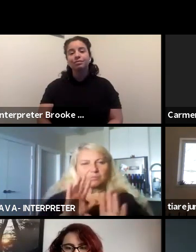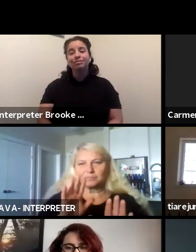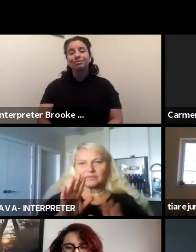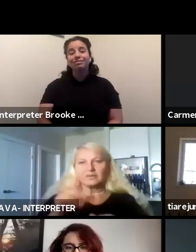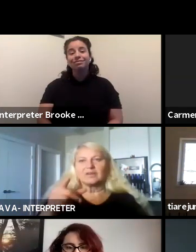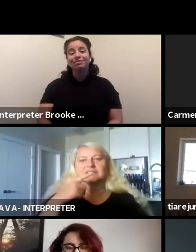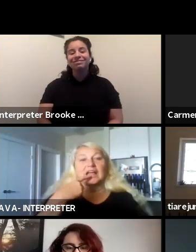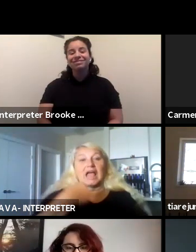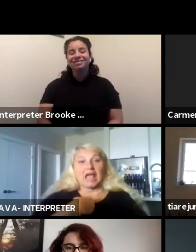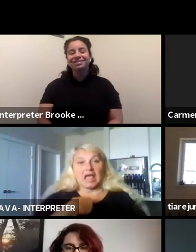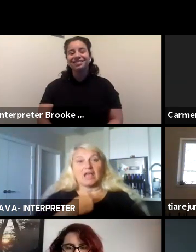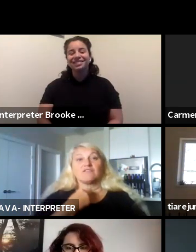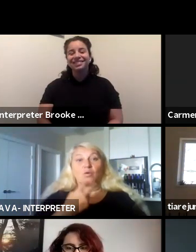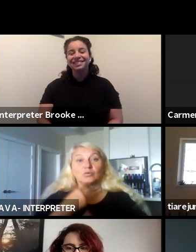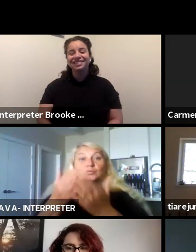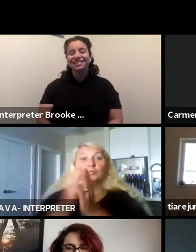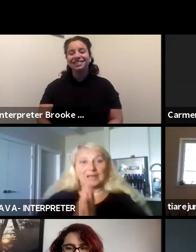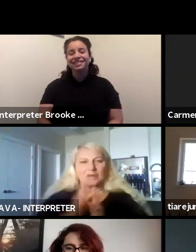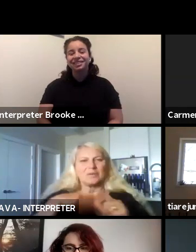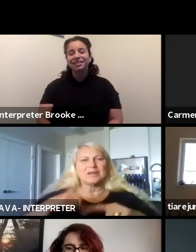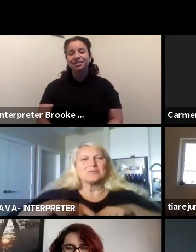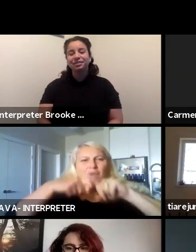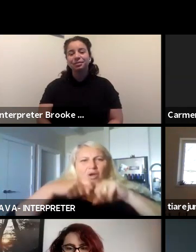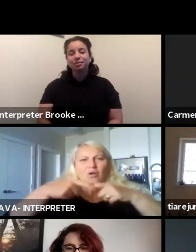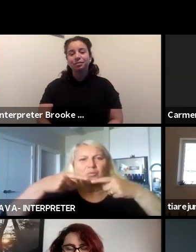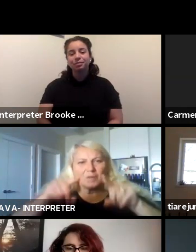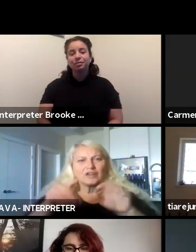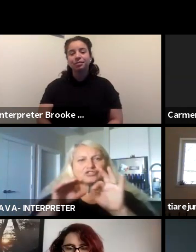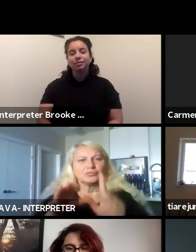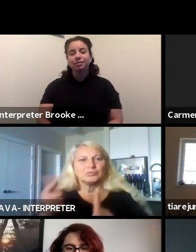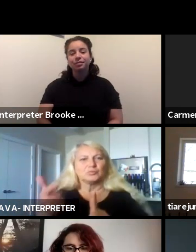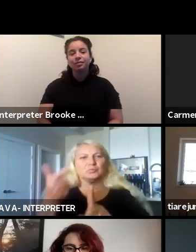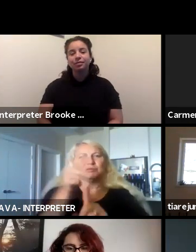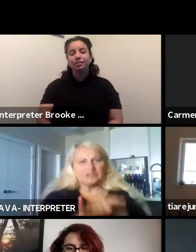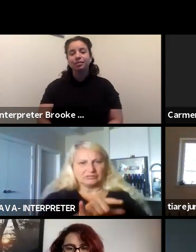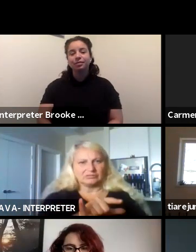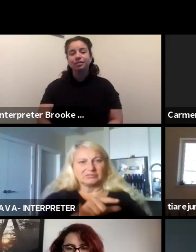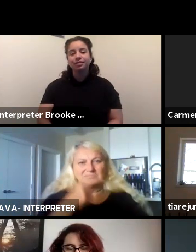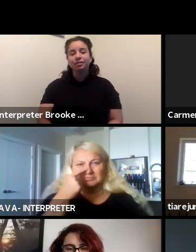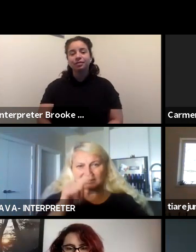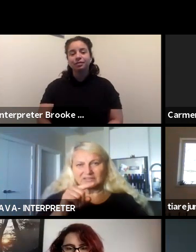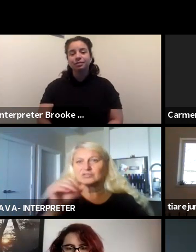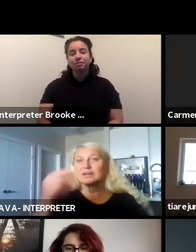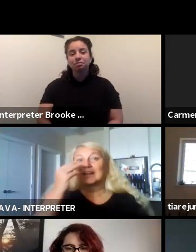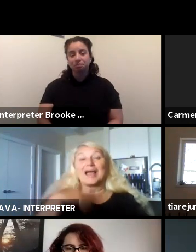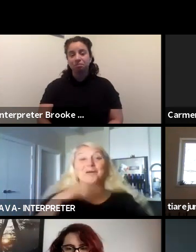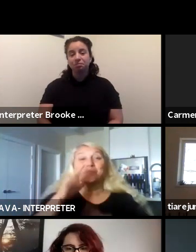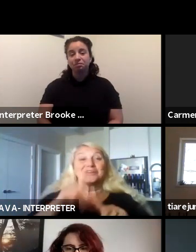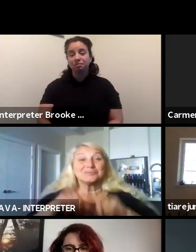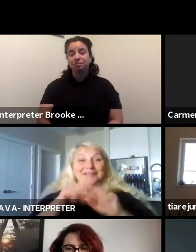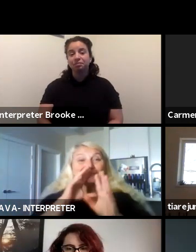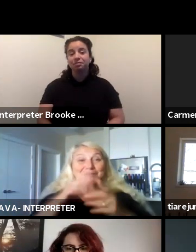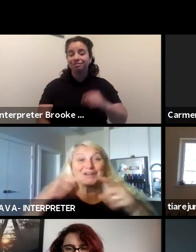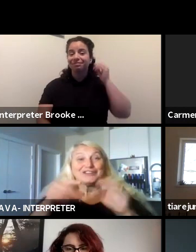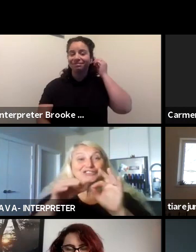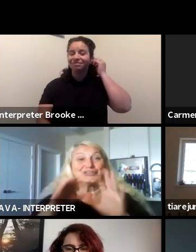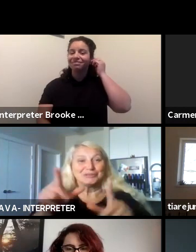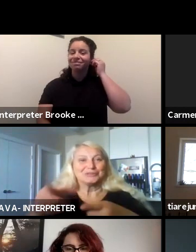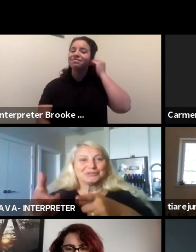I voice a request that we pause while the interpreters switch. So I'm just gonna pause speaking while the interpreters switch.